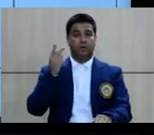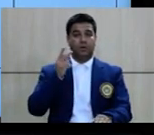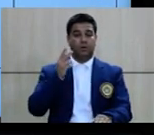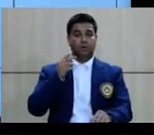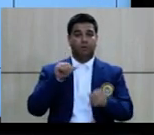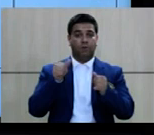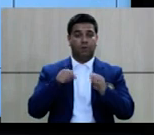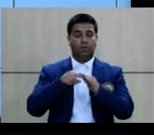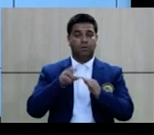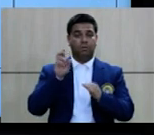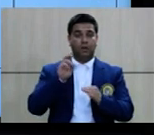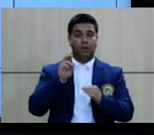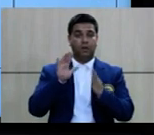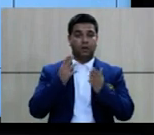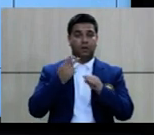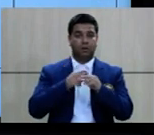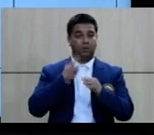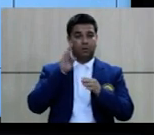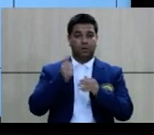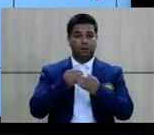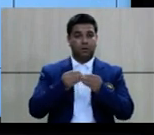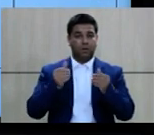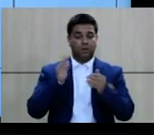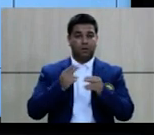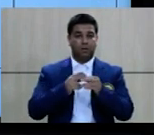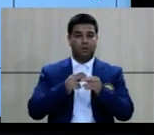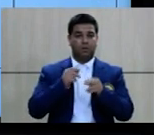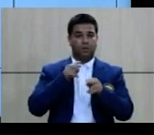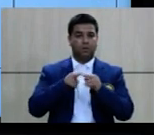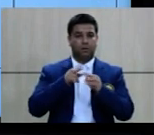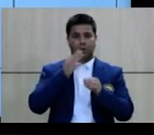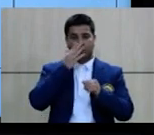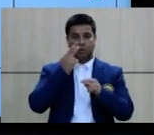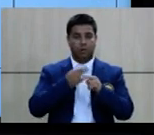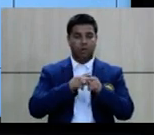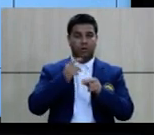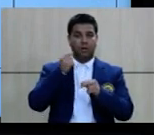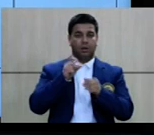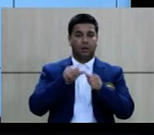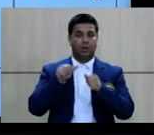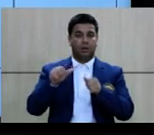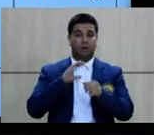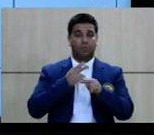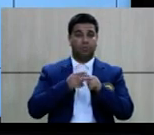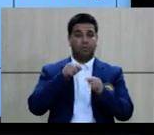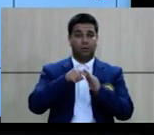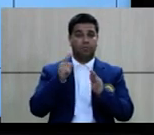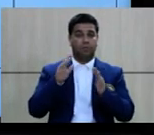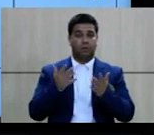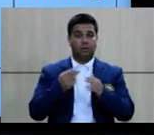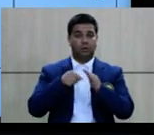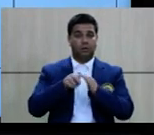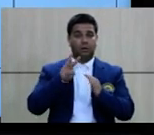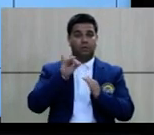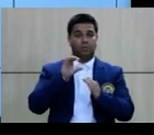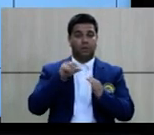moddamiz oq kristal modda, suvda yaxshi eriydi. O'tkir hidli qo'ng'ir gaz ajraldi. Ya'ni unga 1-chi holatda biz